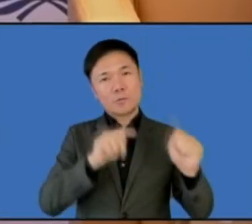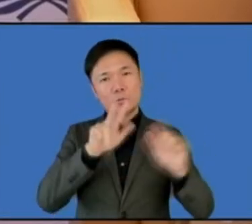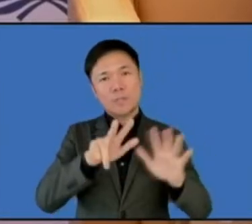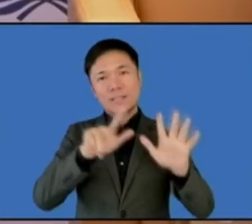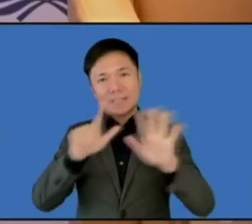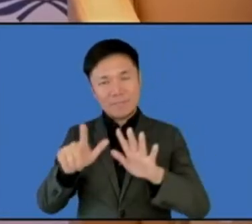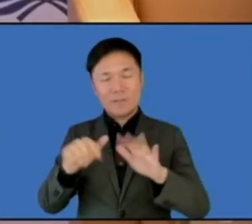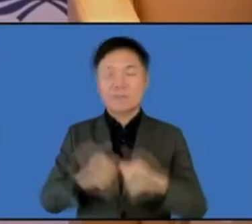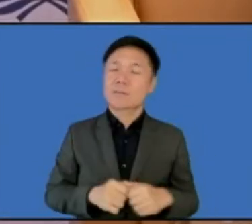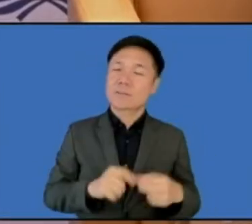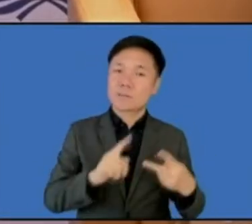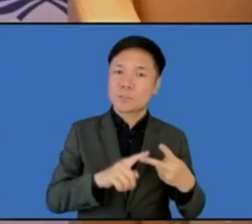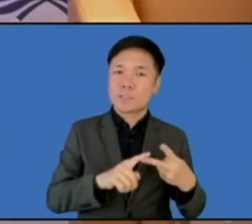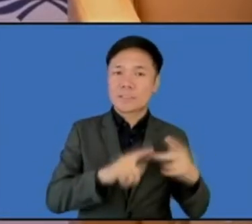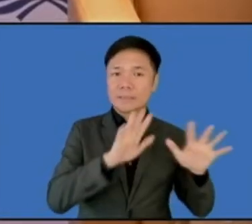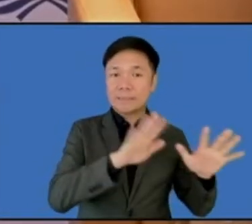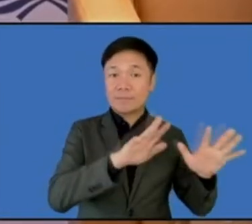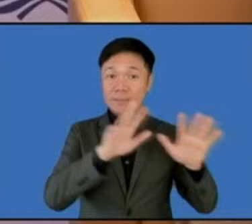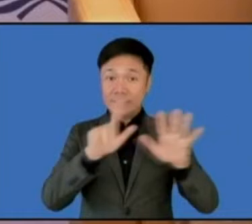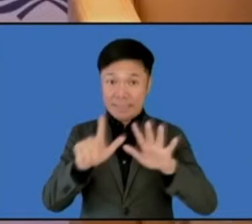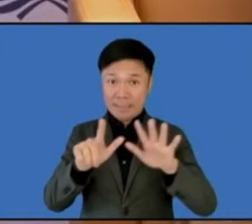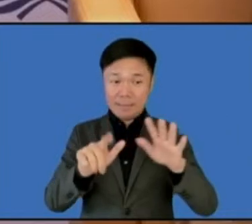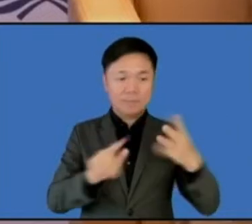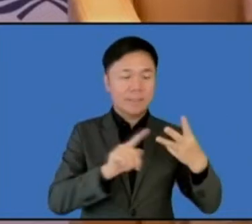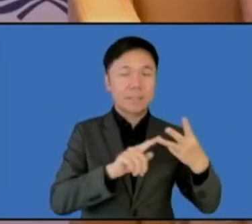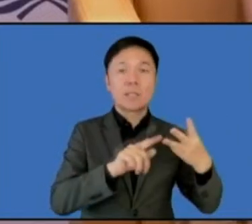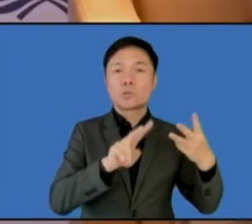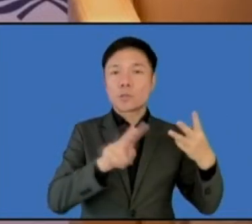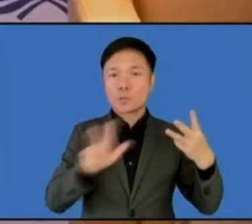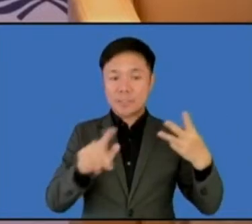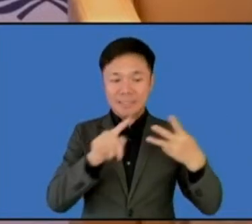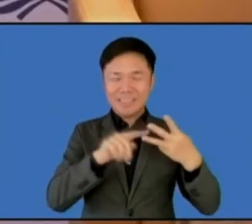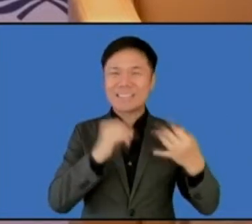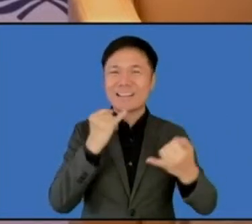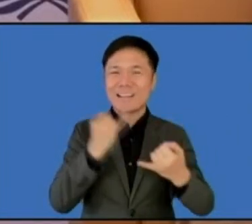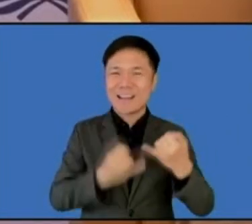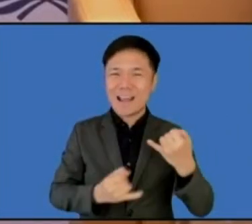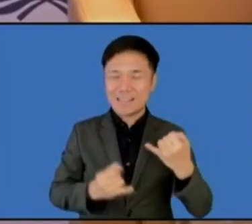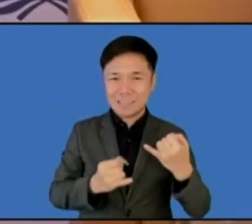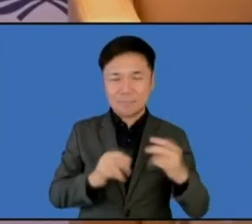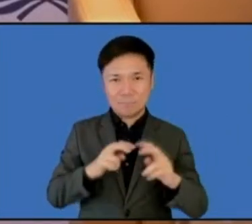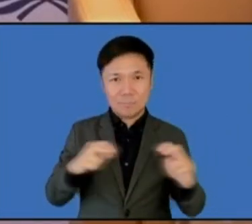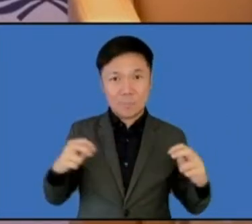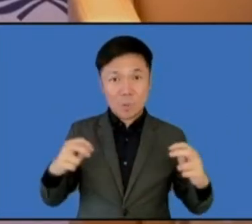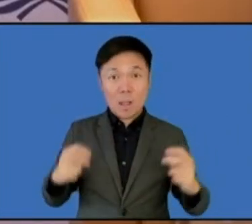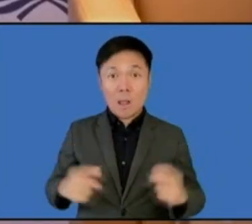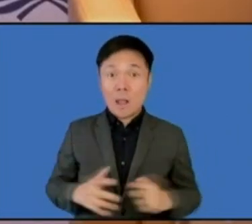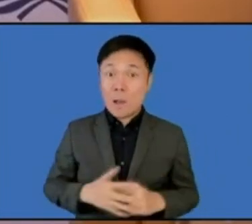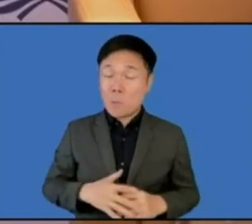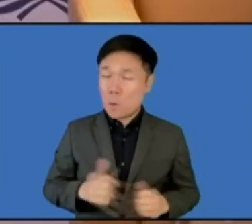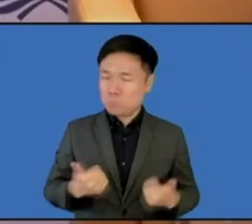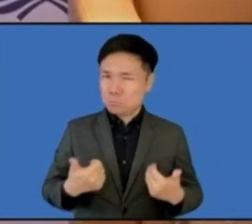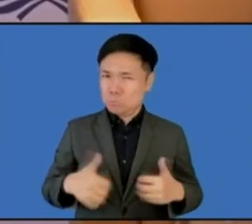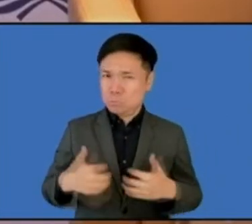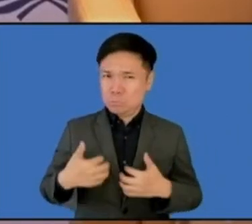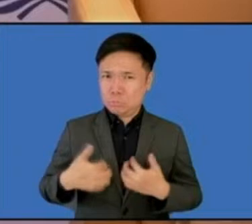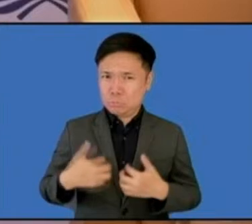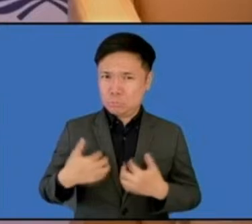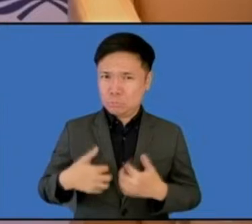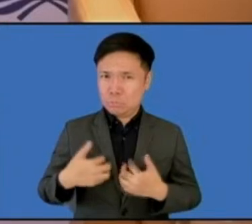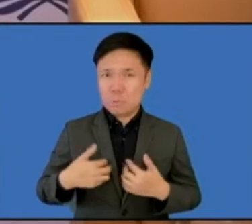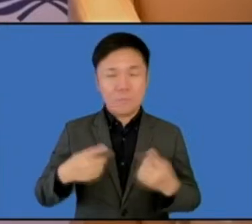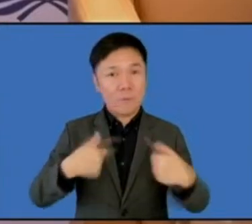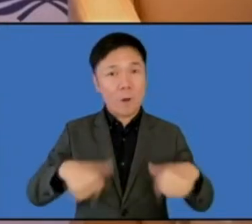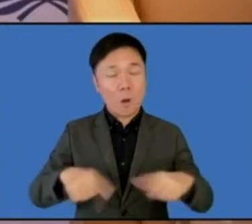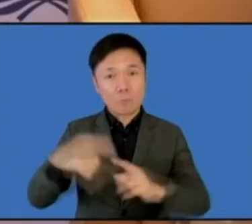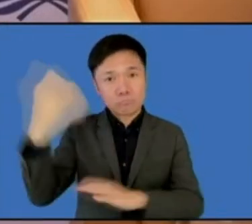23. We have come, it's the last roundtable, but I believe that we have a very, very exciting panel discussion